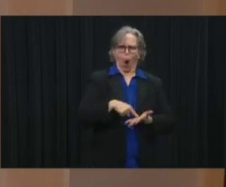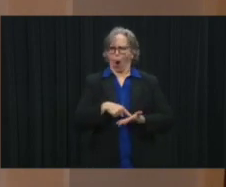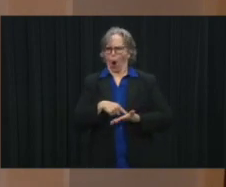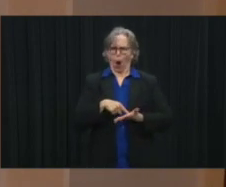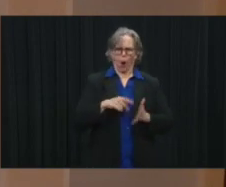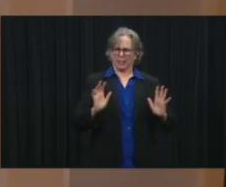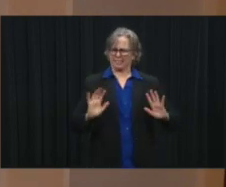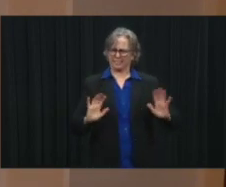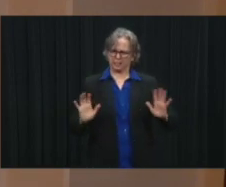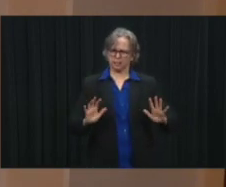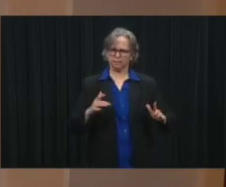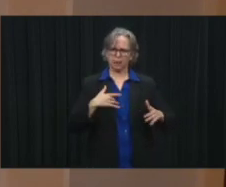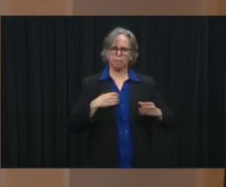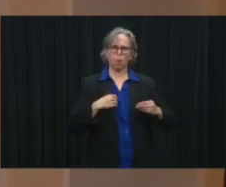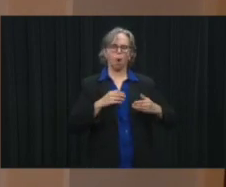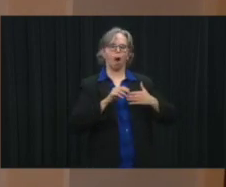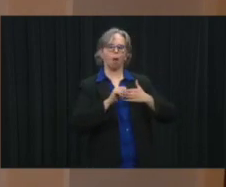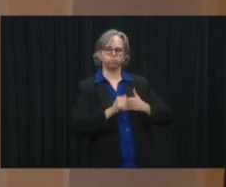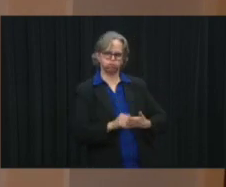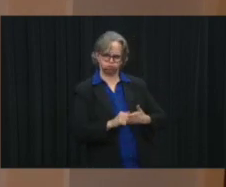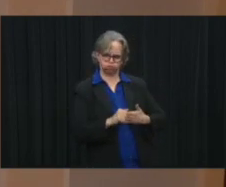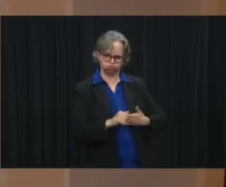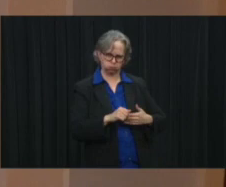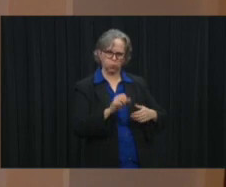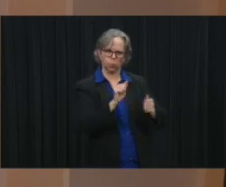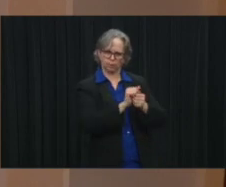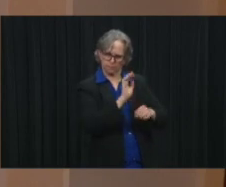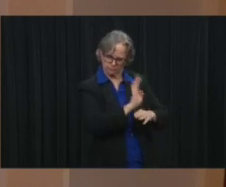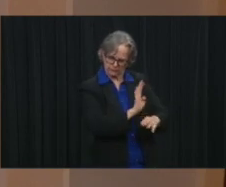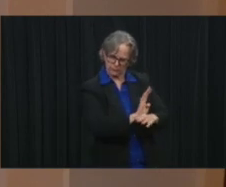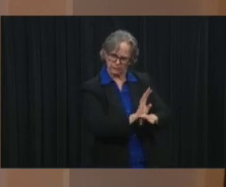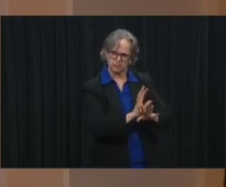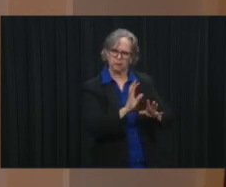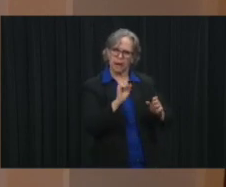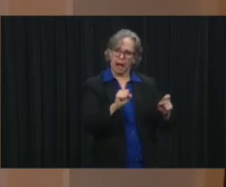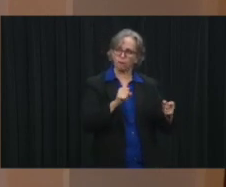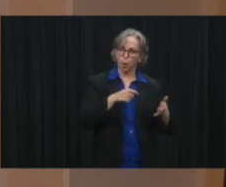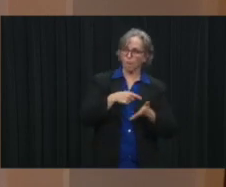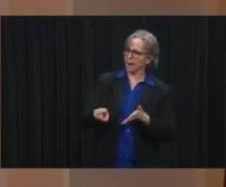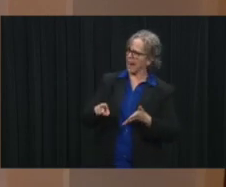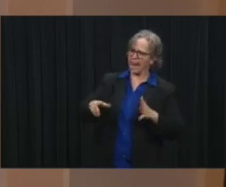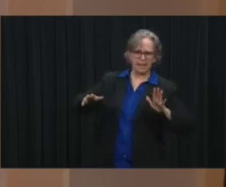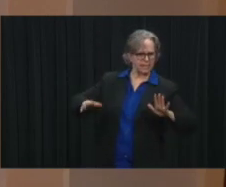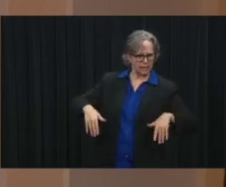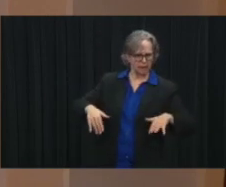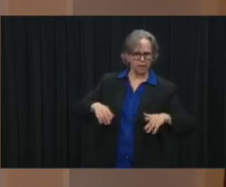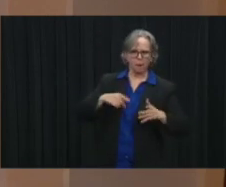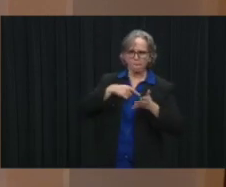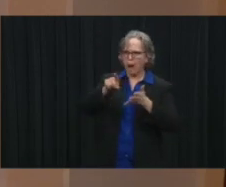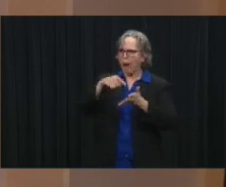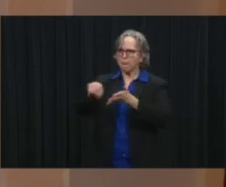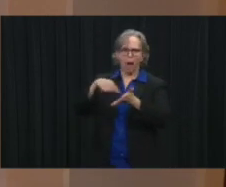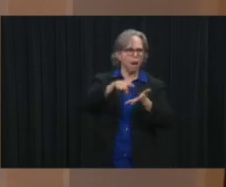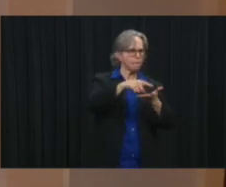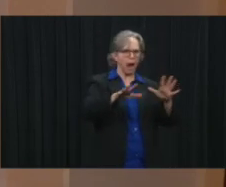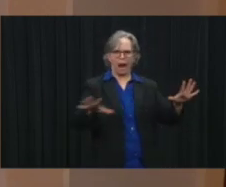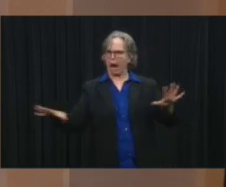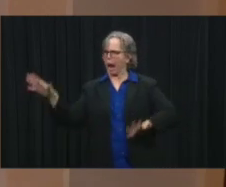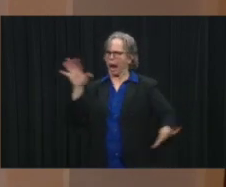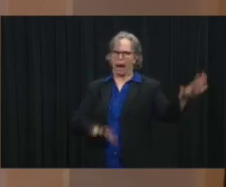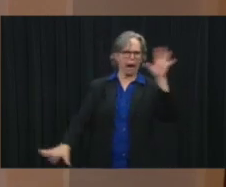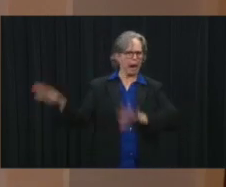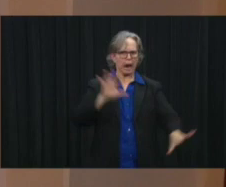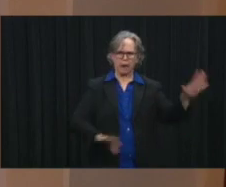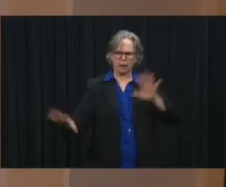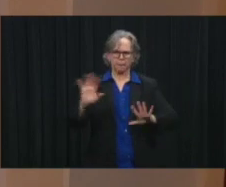are leaseholders or who have obligations to them, and that through the system will maintain cash flow for